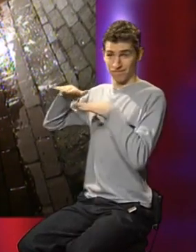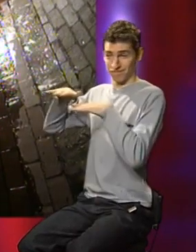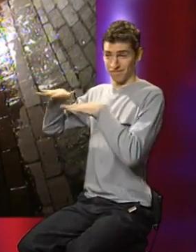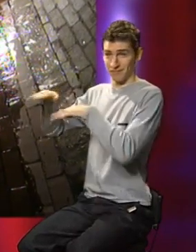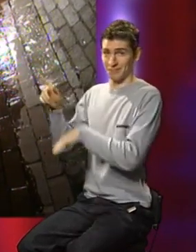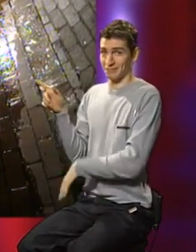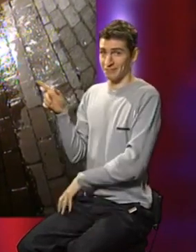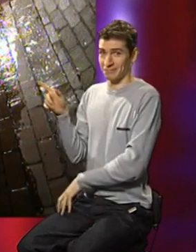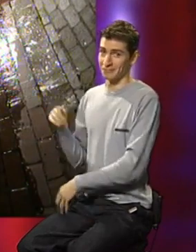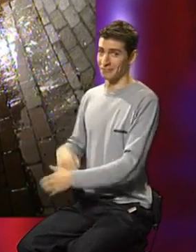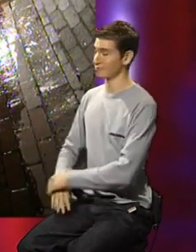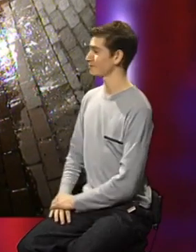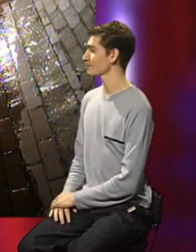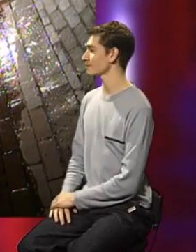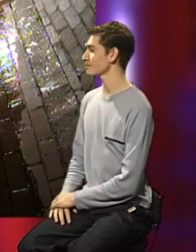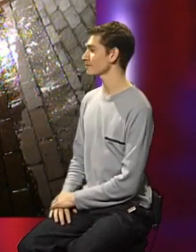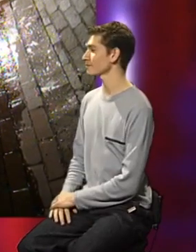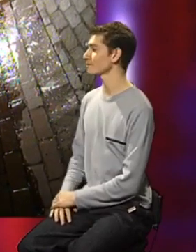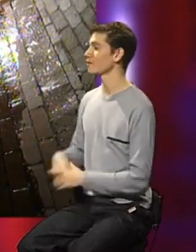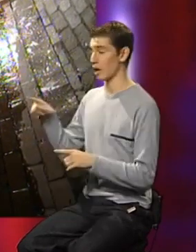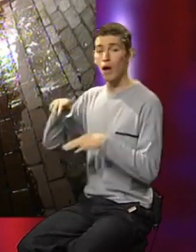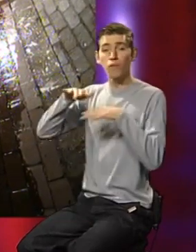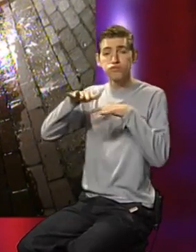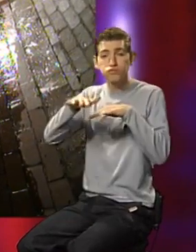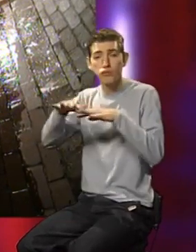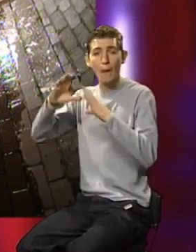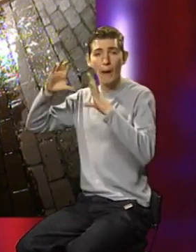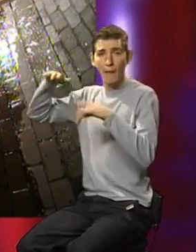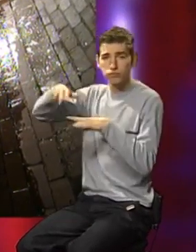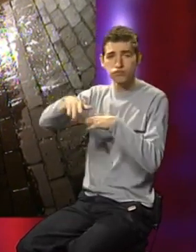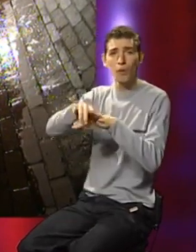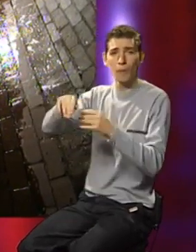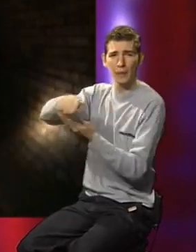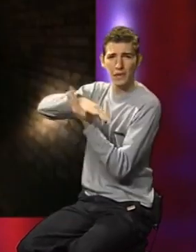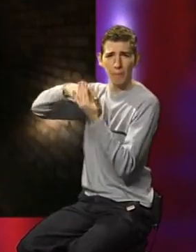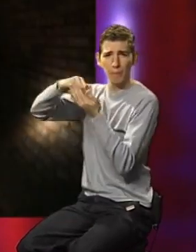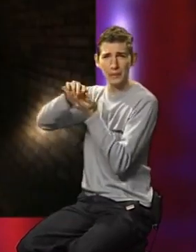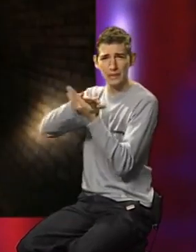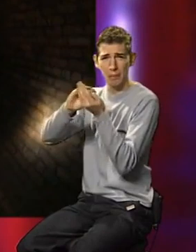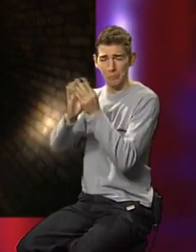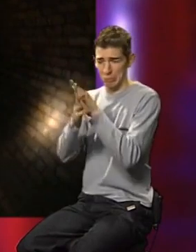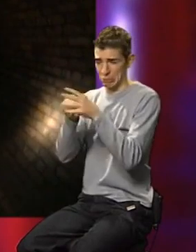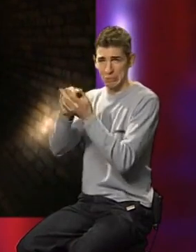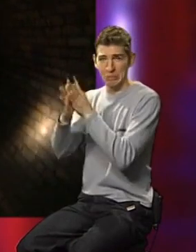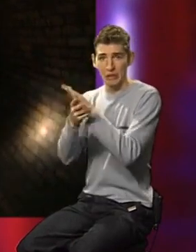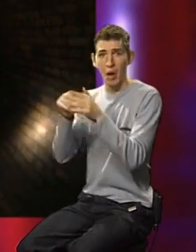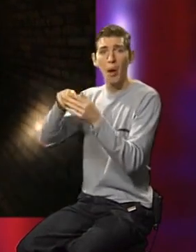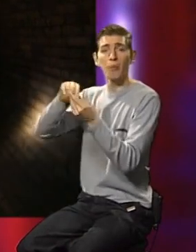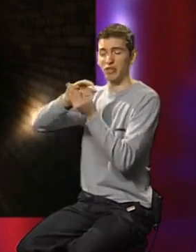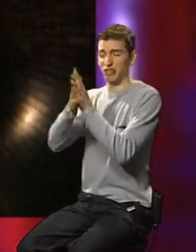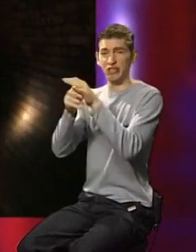They flow along inside the pipe and get all mixed up together. And the mixture is